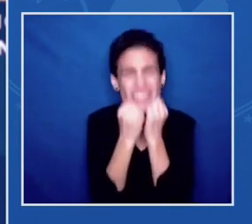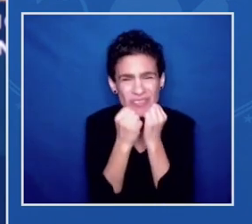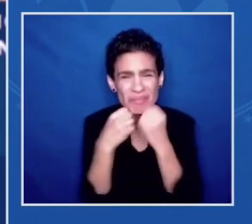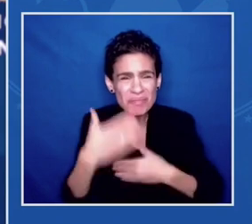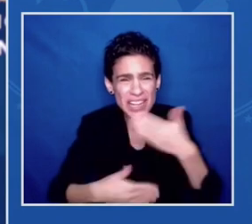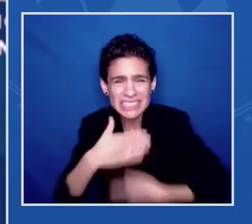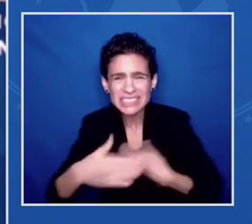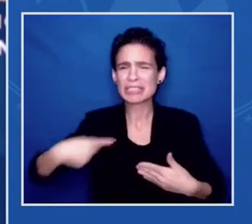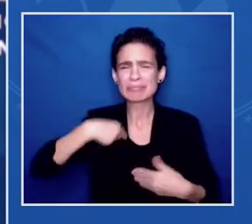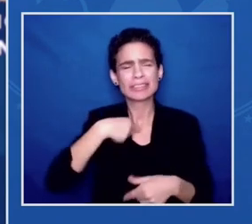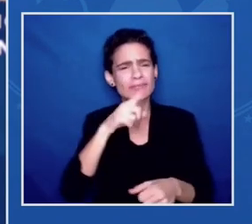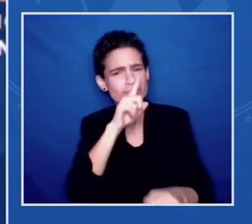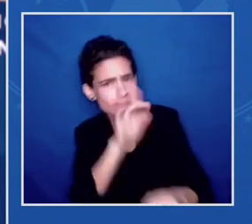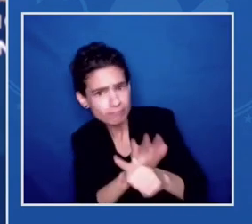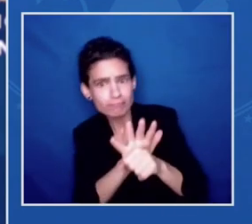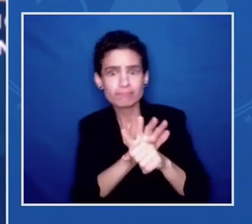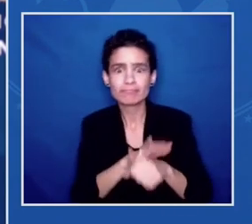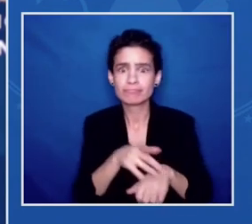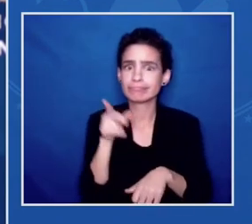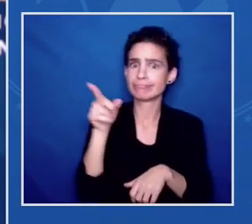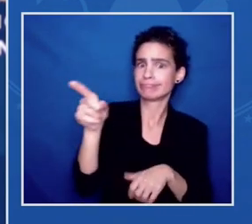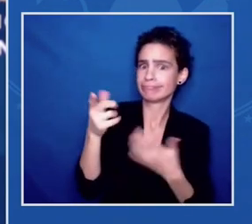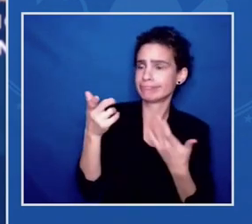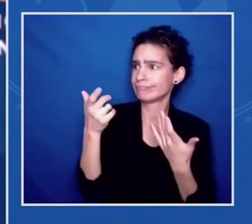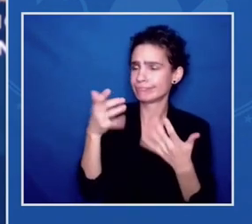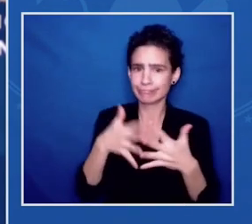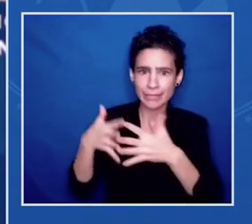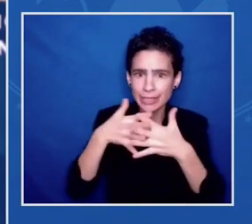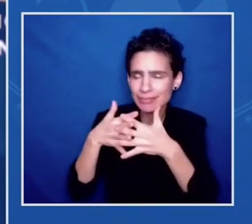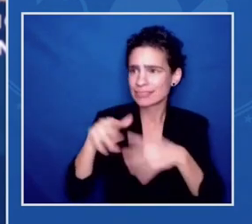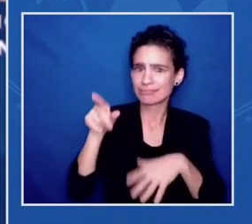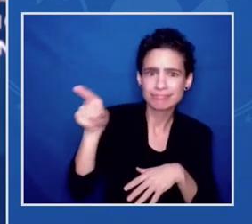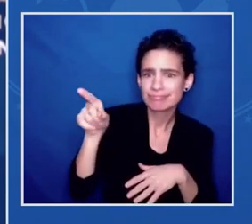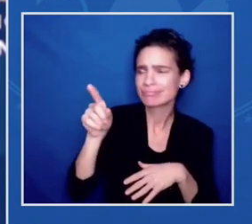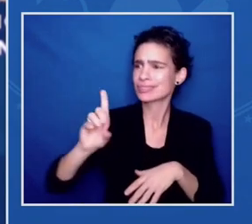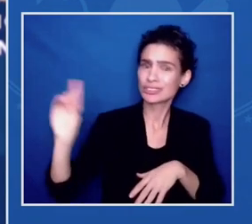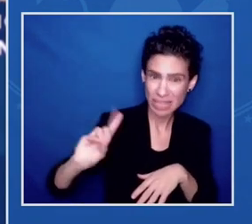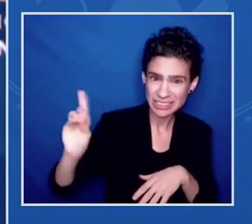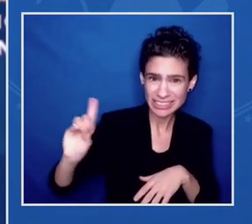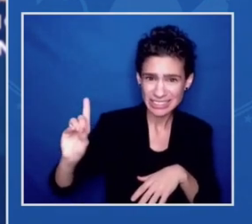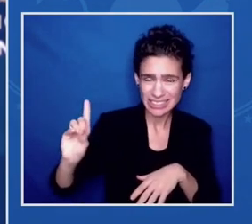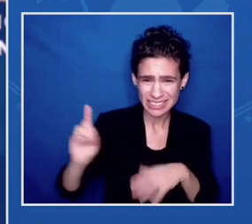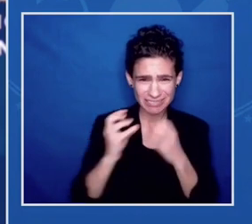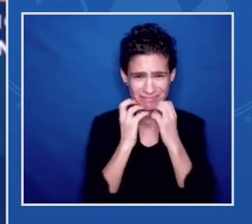affirm. The purpose is to affirm the majesty of American democracy.